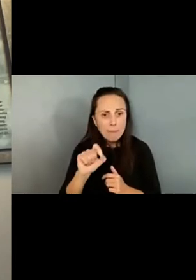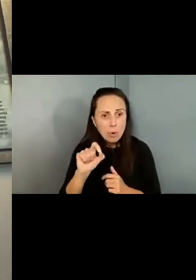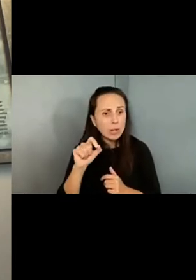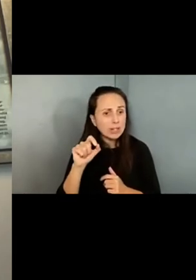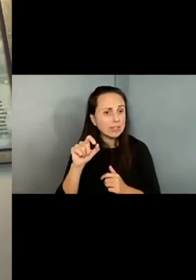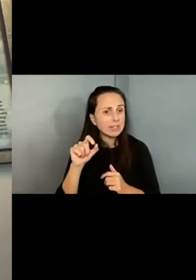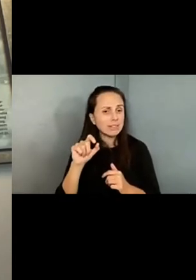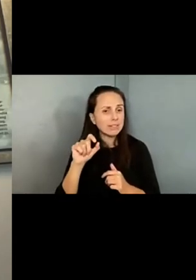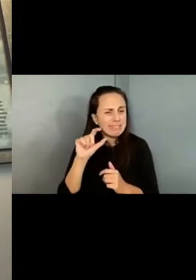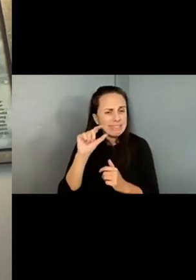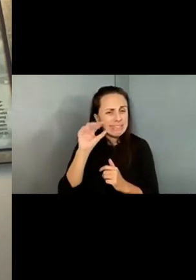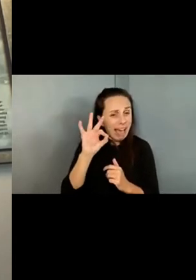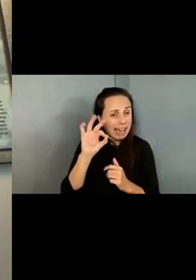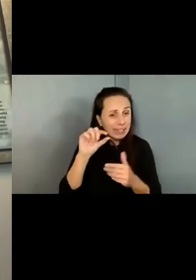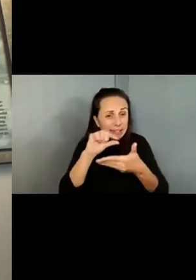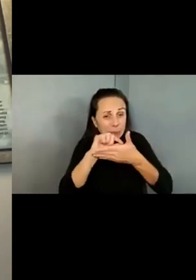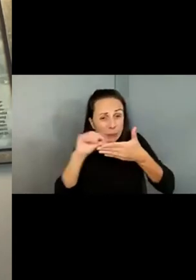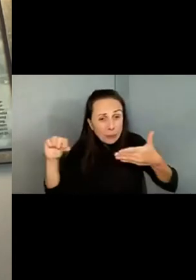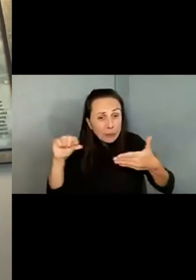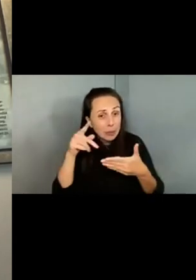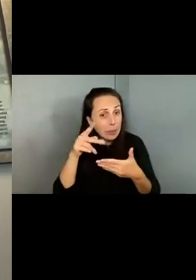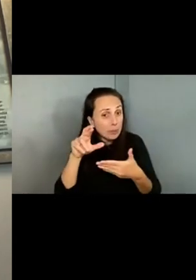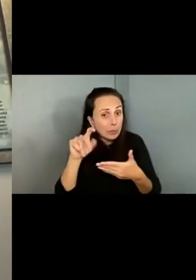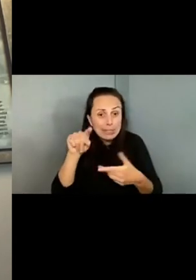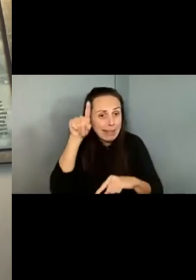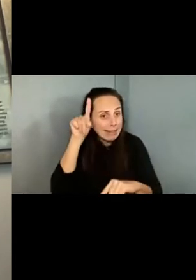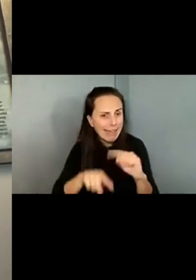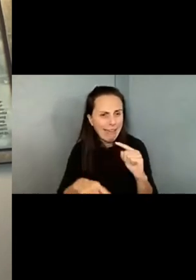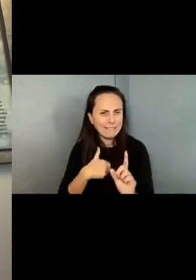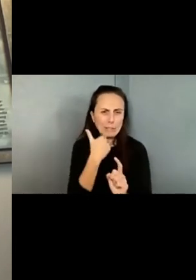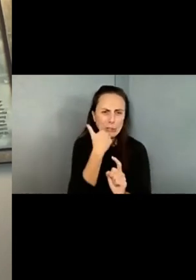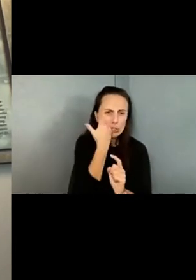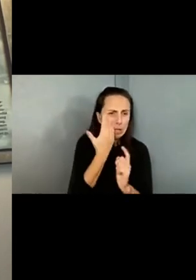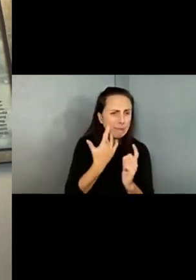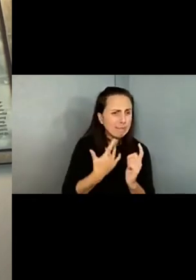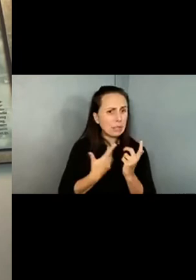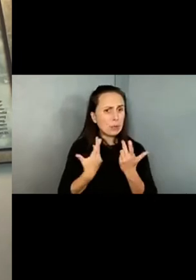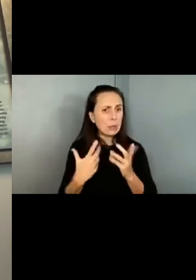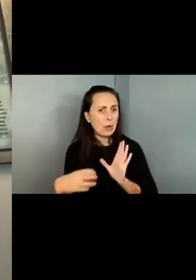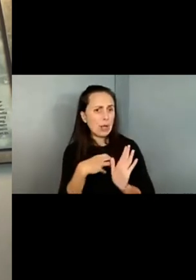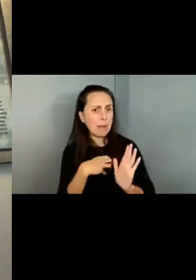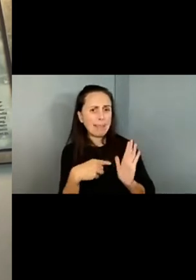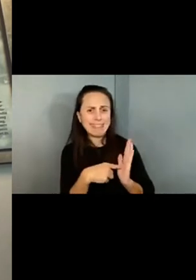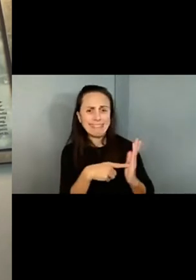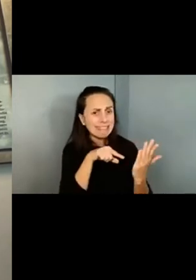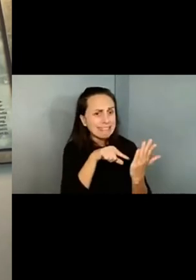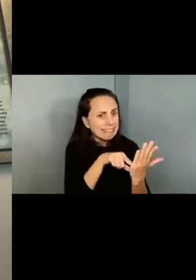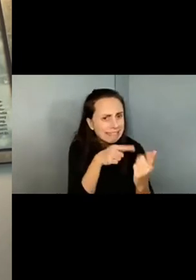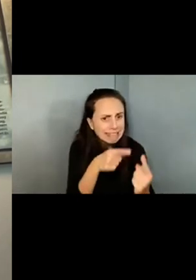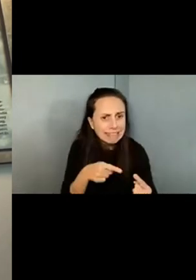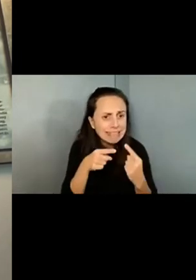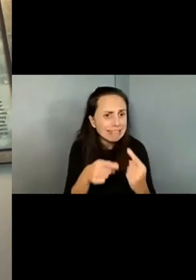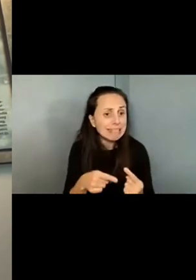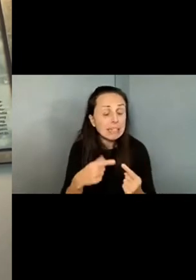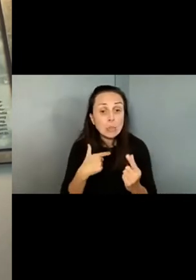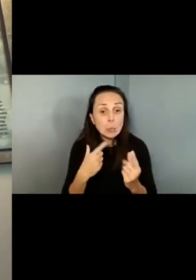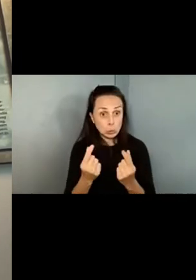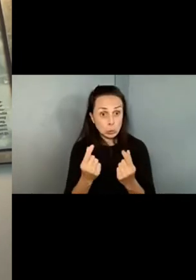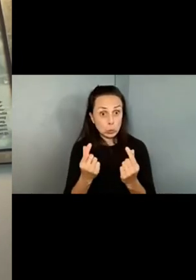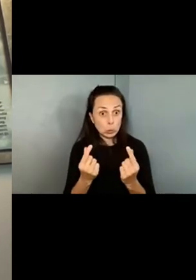something like this, I couldn't do it. And I was ashamed to complain about this. And my solution was